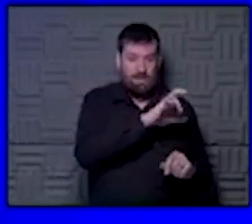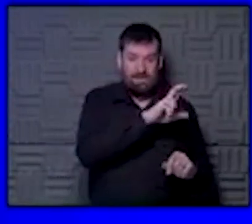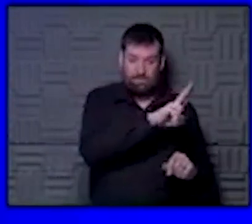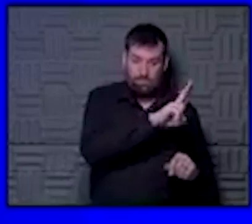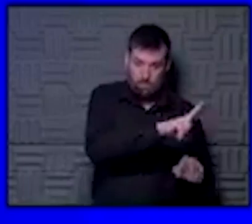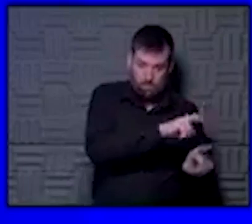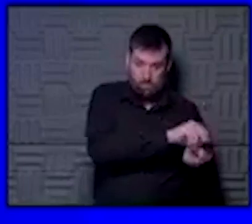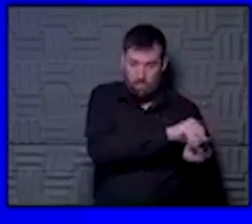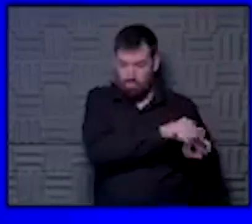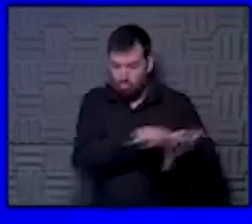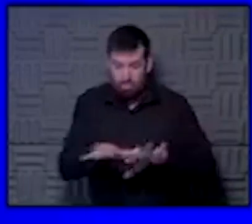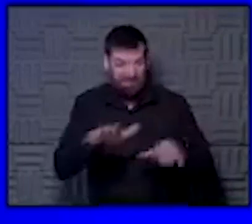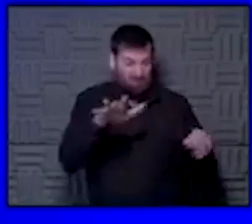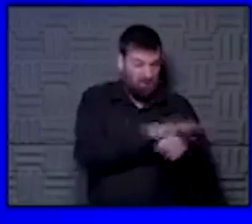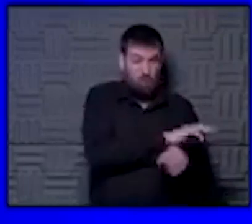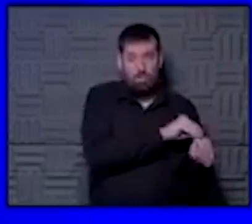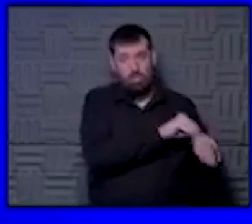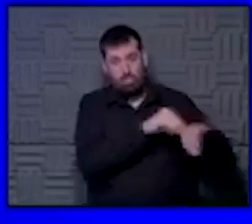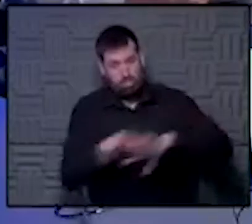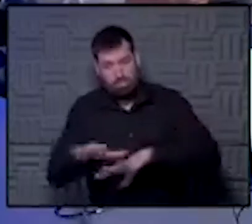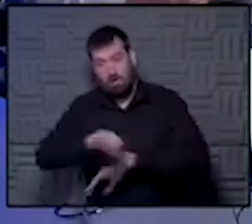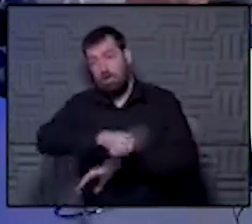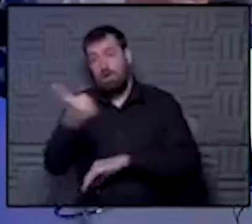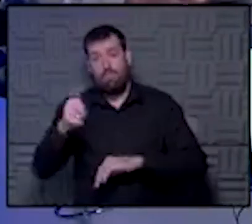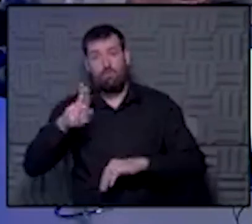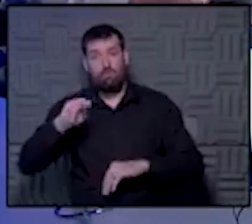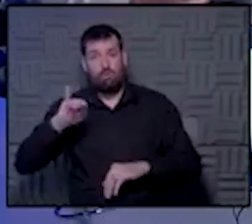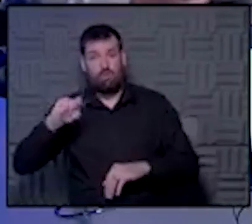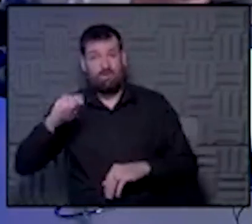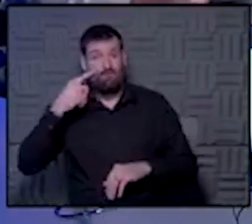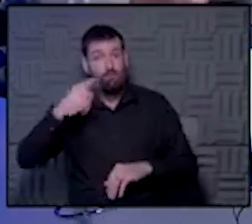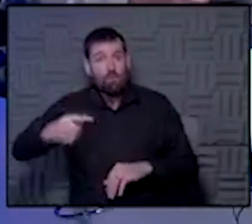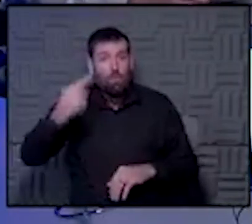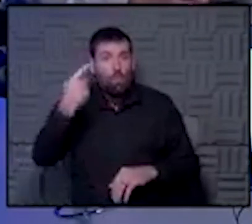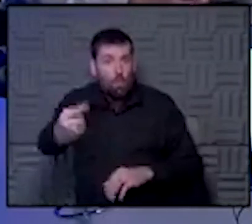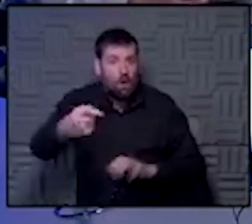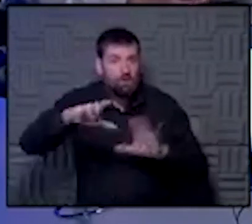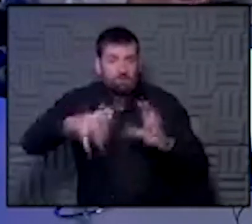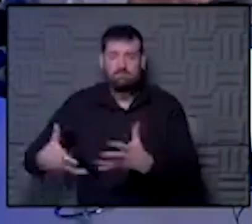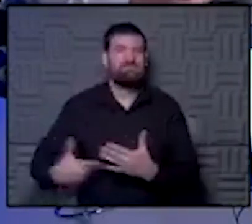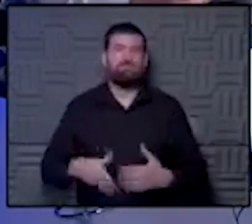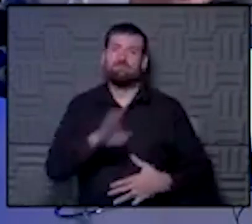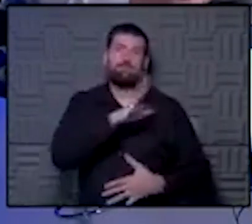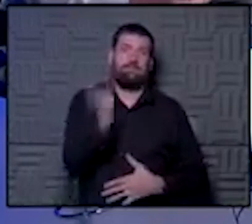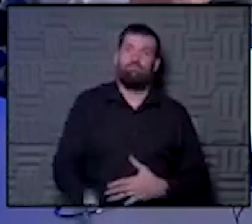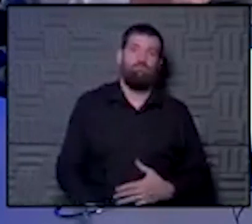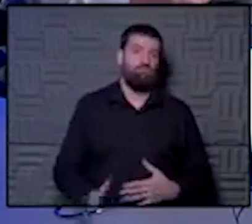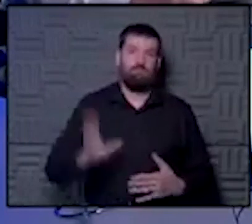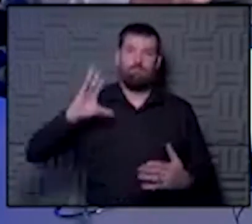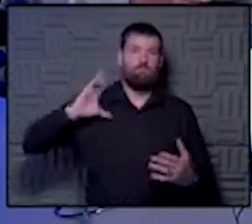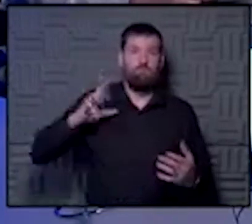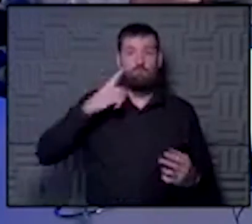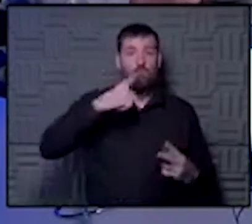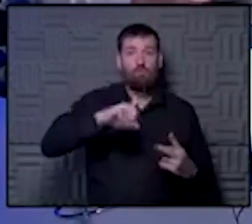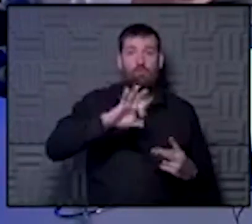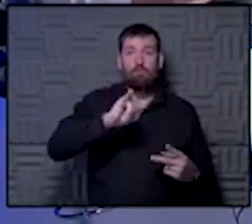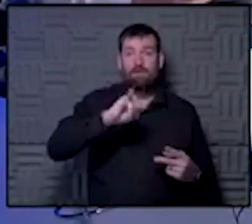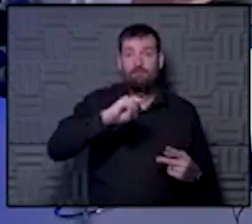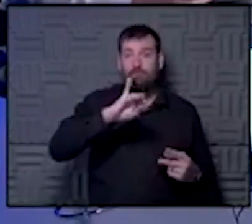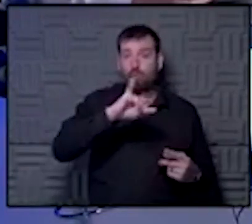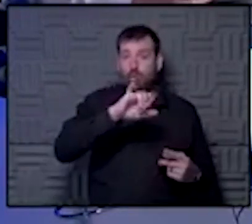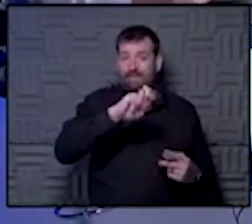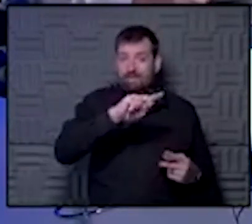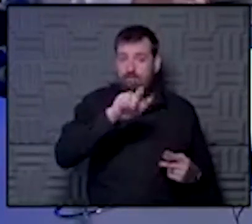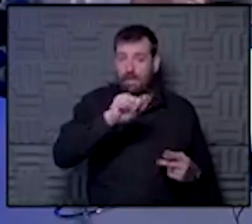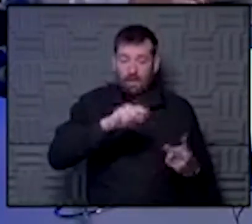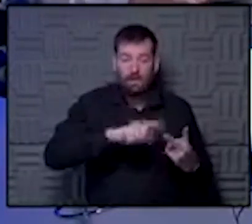because we have all the beds are taken to another ICU for one entity. So that has never happened for influenza. That's never happened for